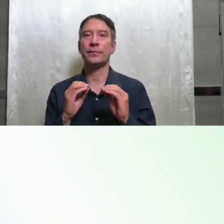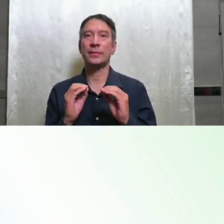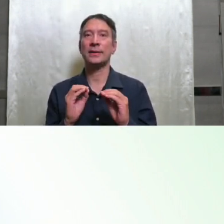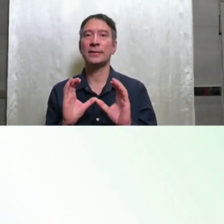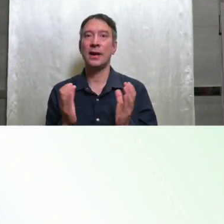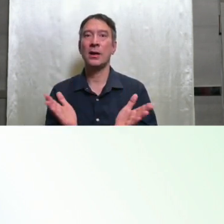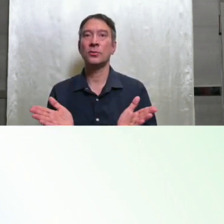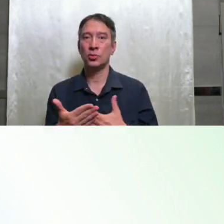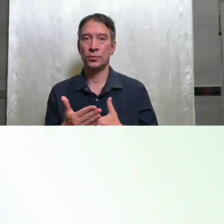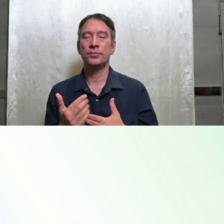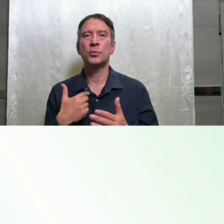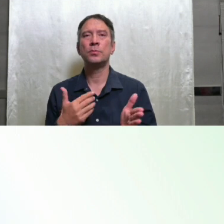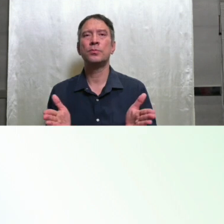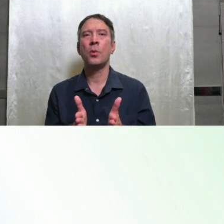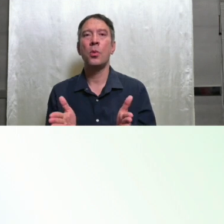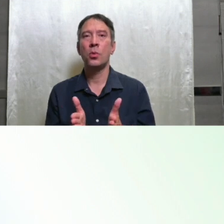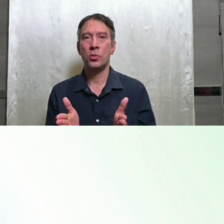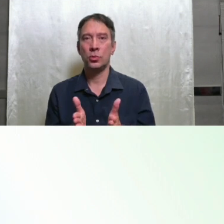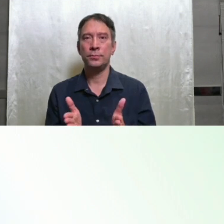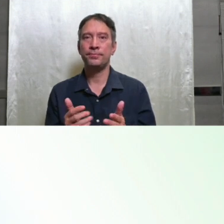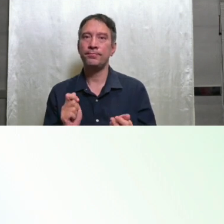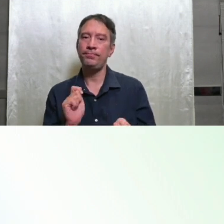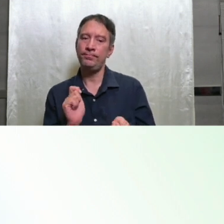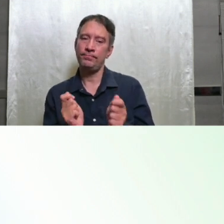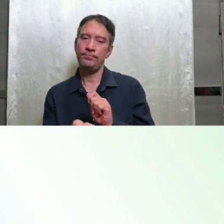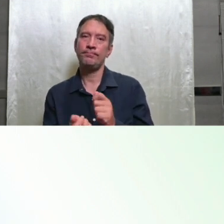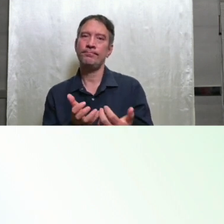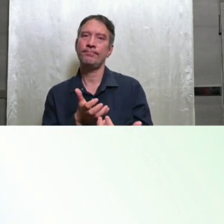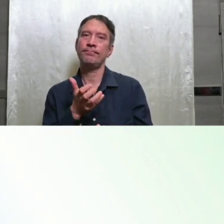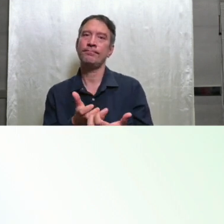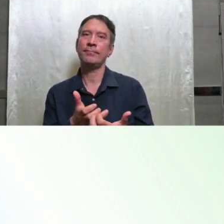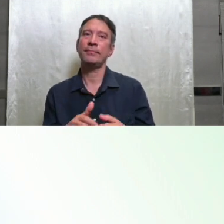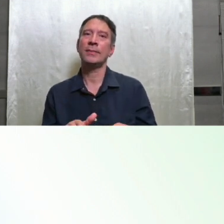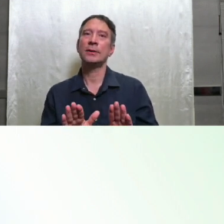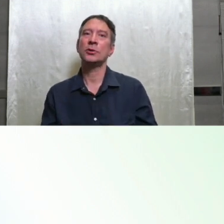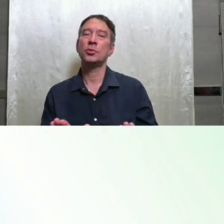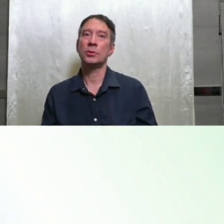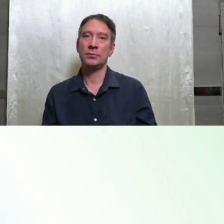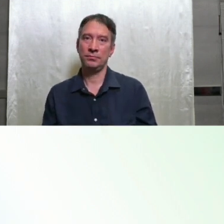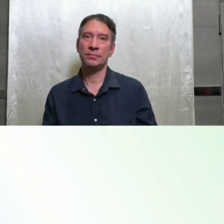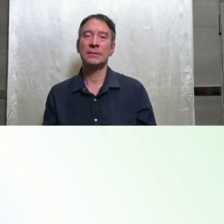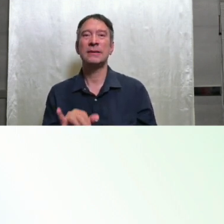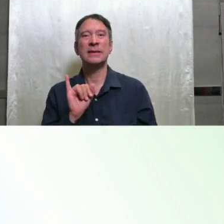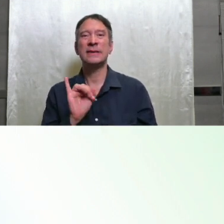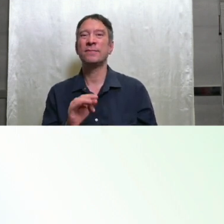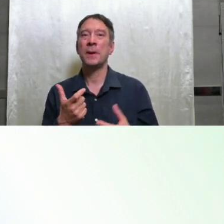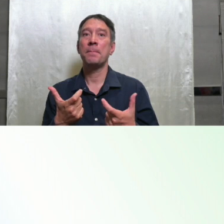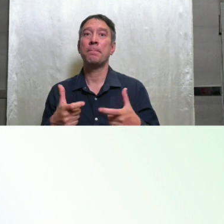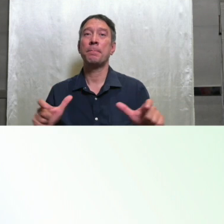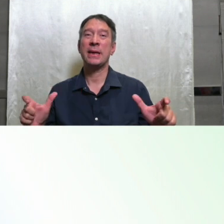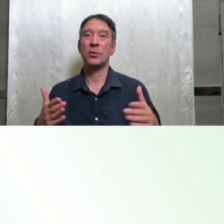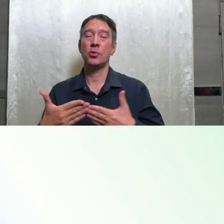your personalization can be made for each student. A renowned educational psychologist, Benjamin Bloom, first described this phenomenon in